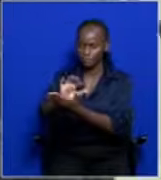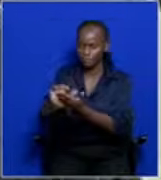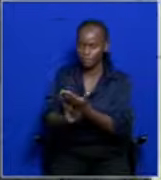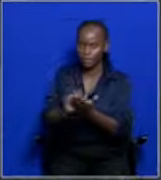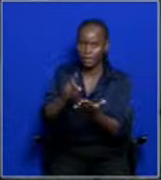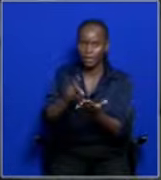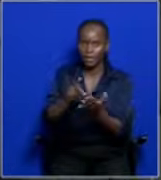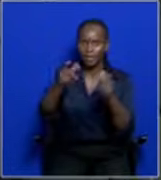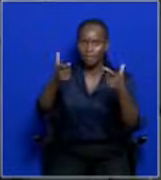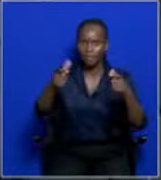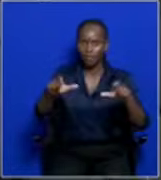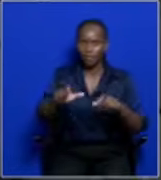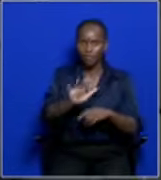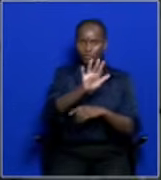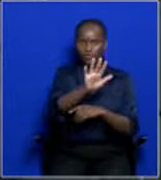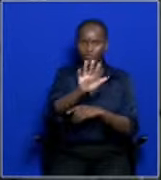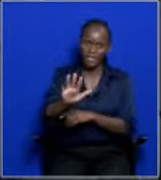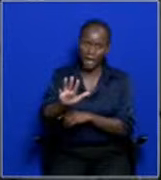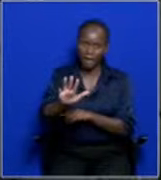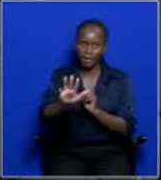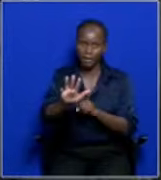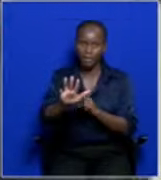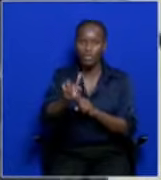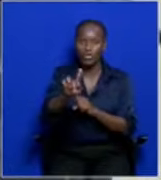an estimated value of